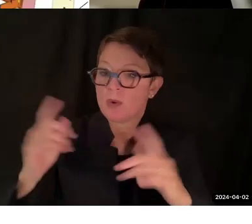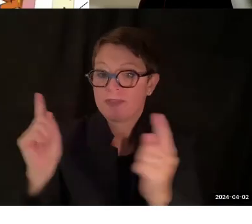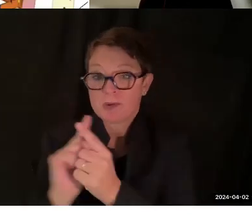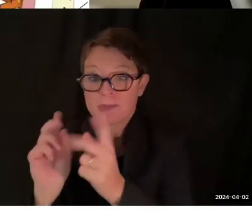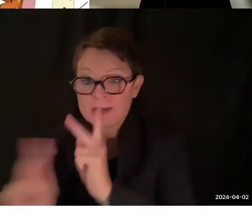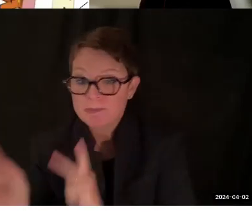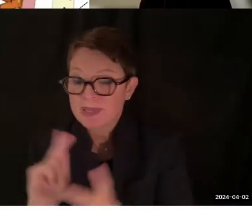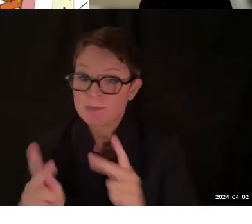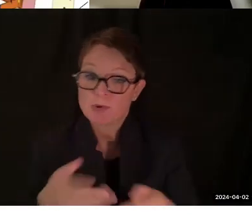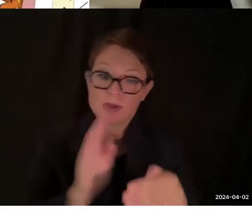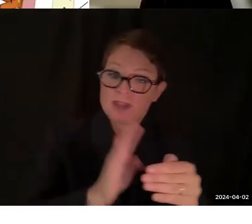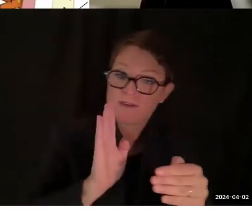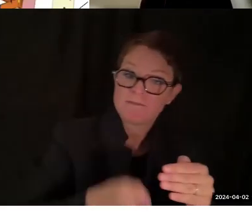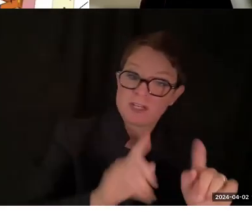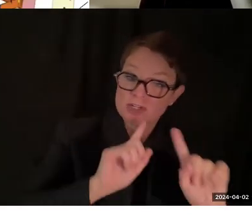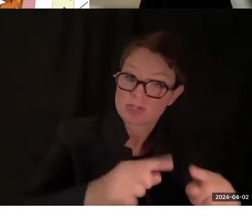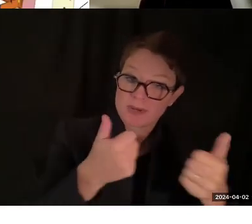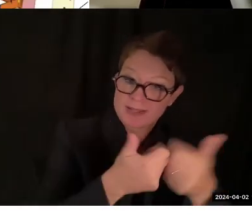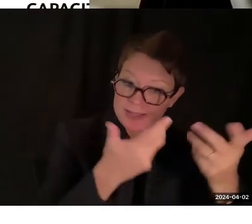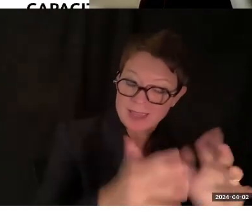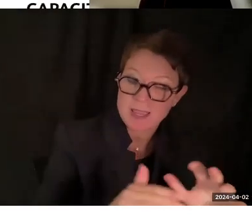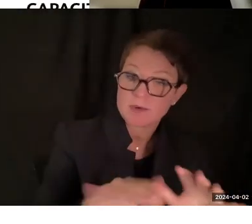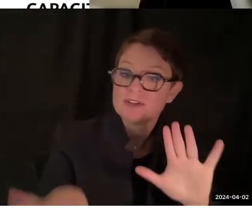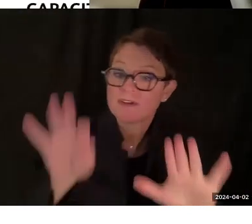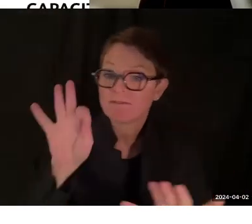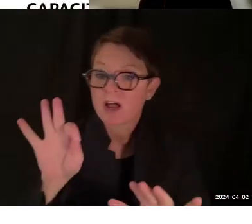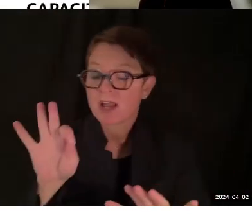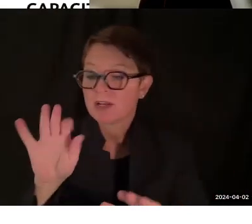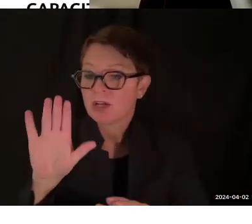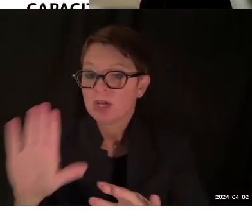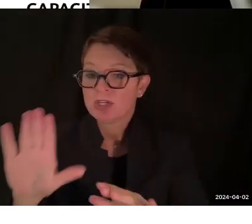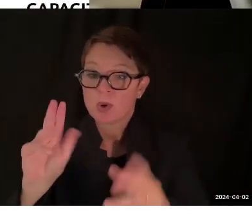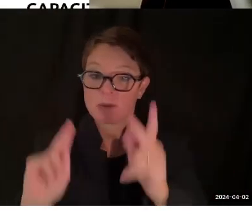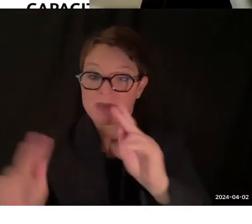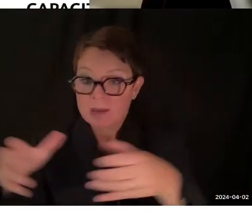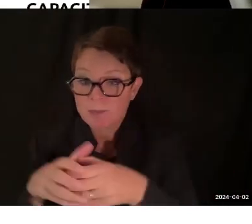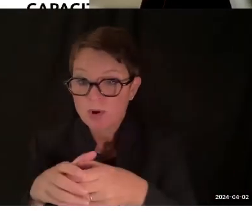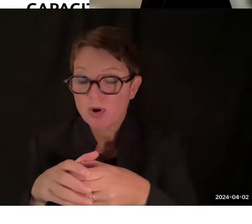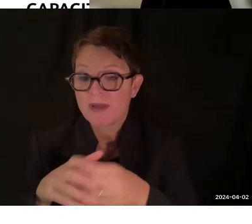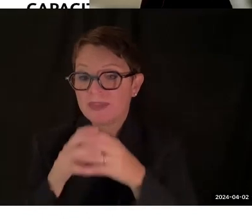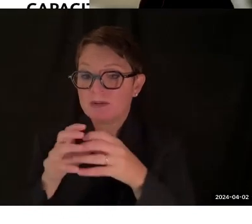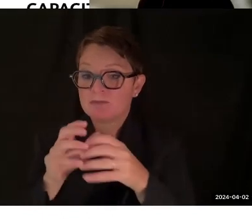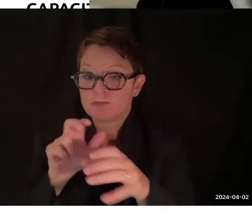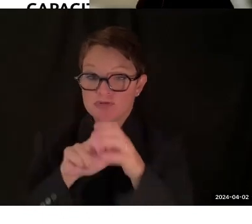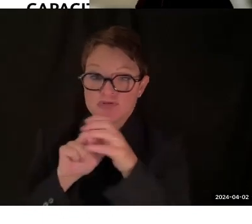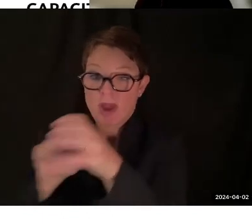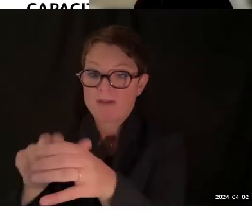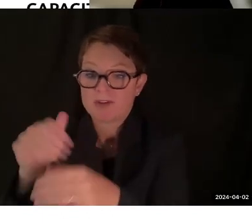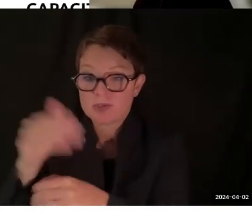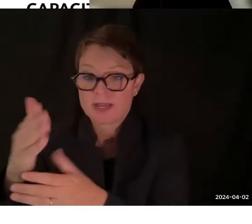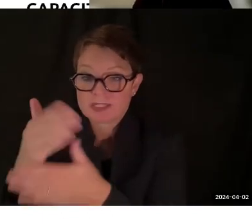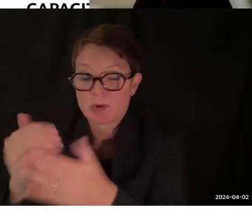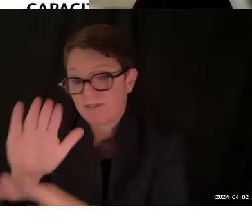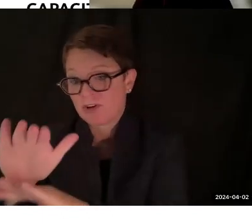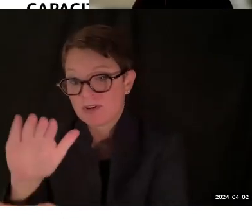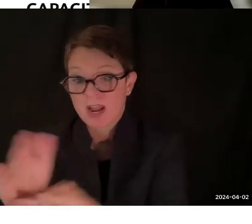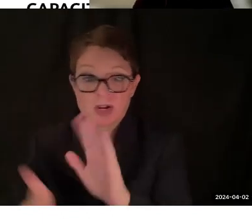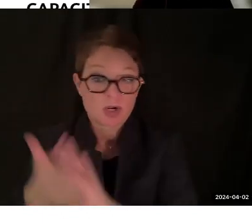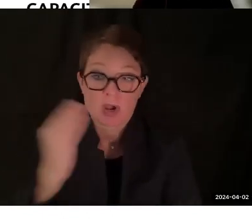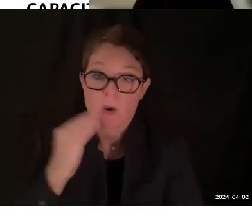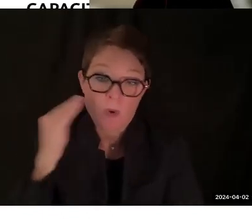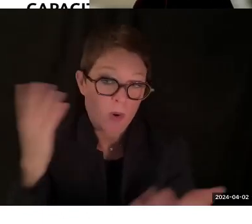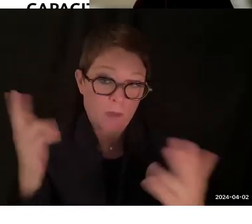you've finished attending a game, you need to find your people and then travel along to the next part of your evening or to go